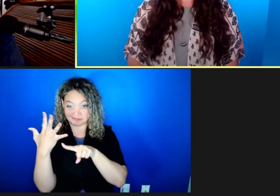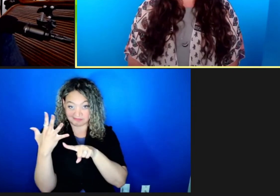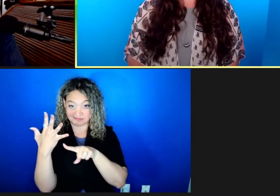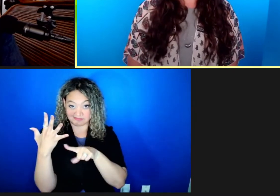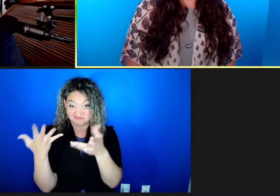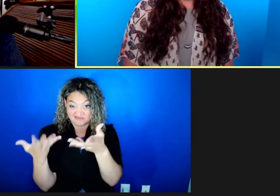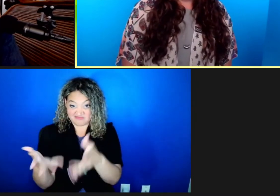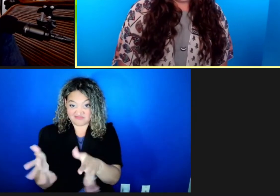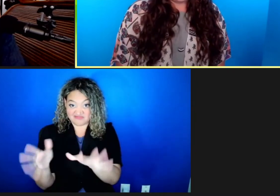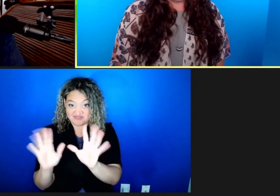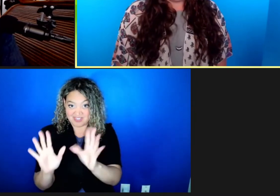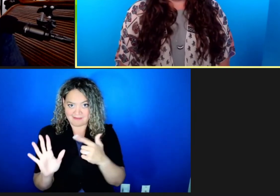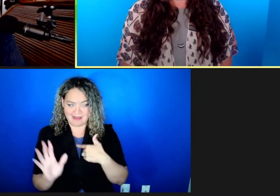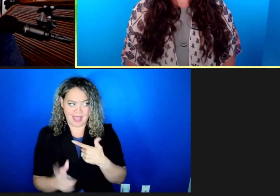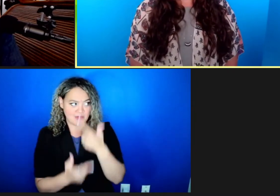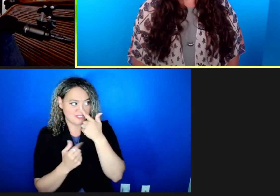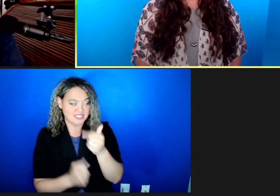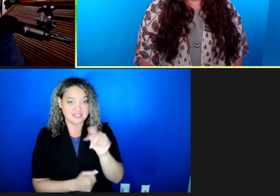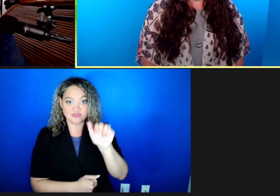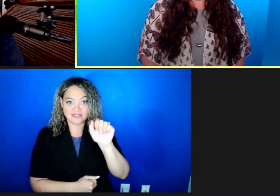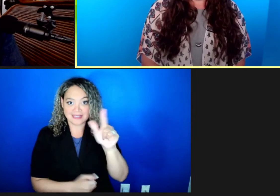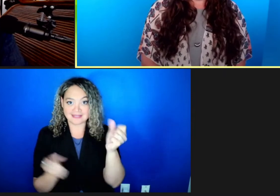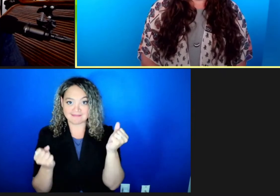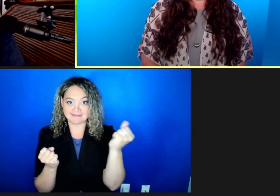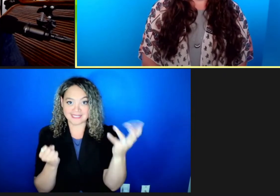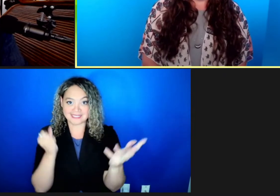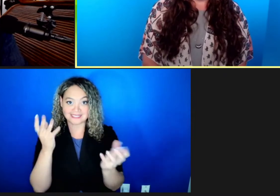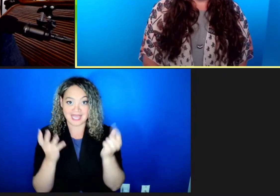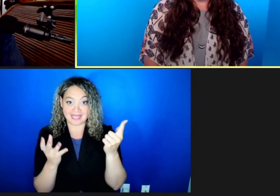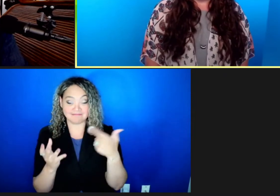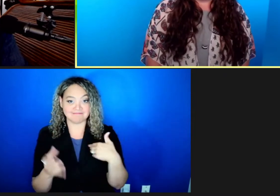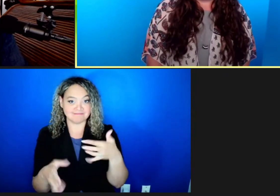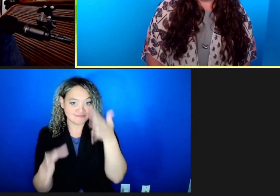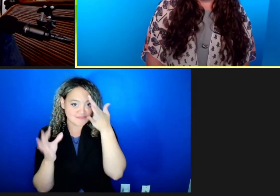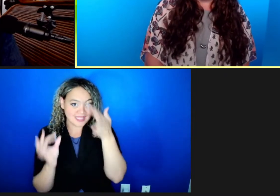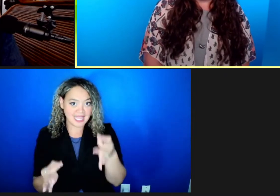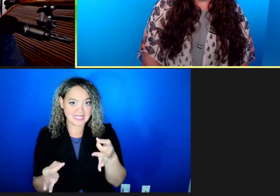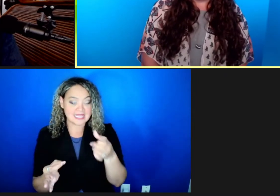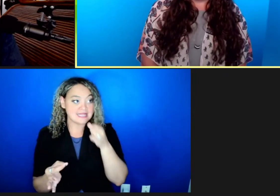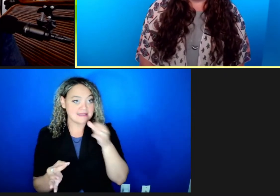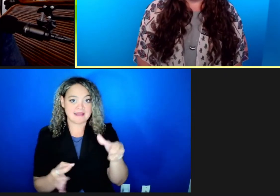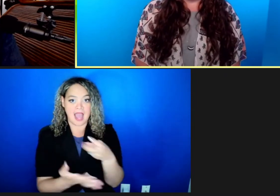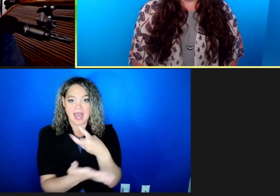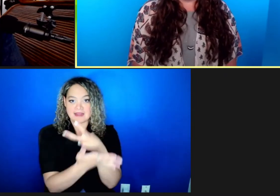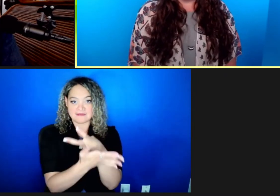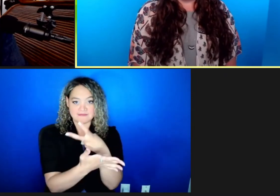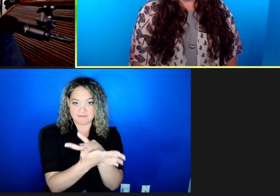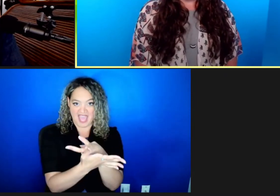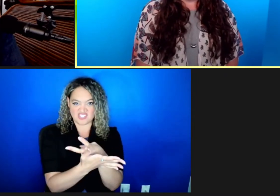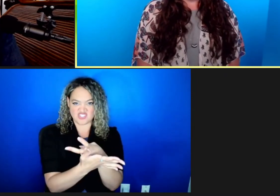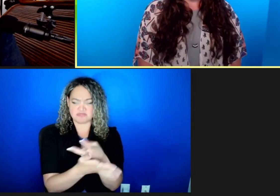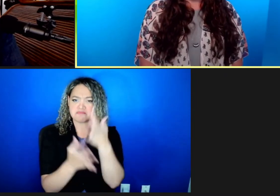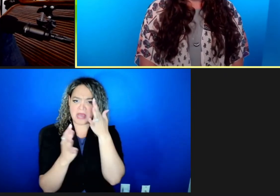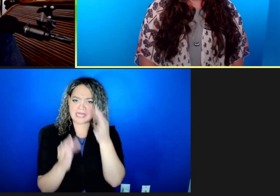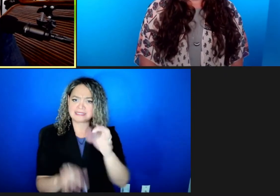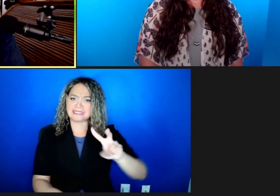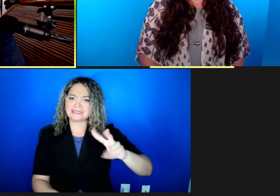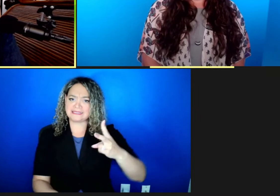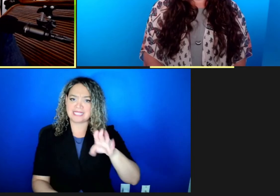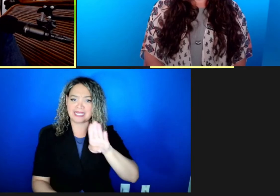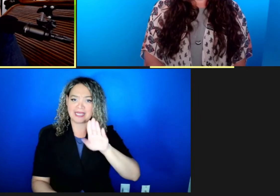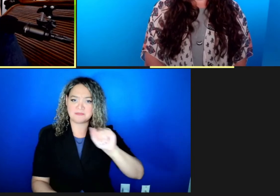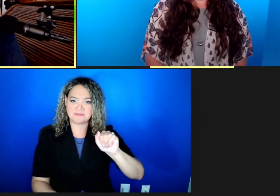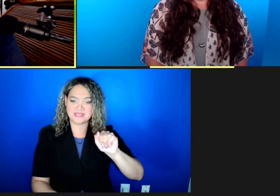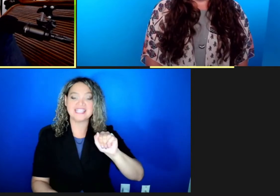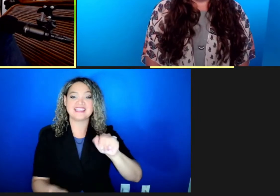there, I got interested in sign language, and I decided instead of a master's, I would get a second bachelor's. Wow. So